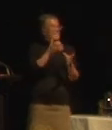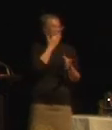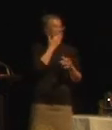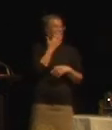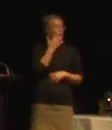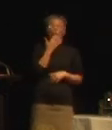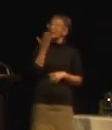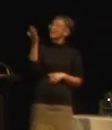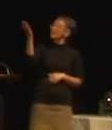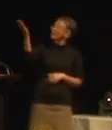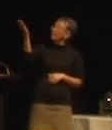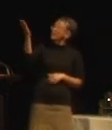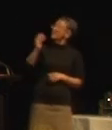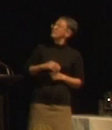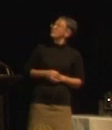is